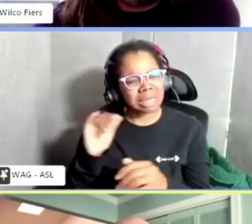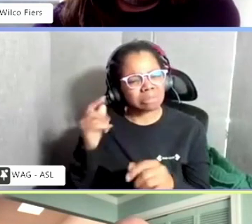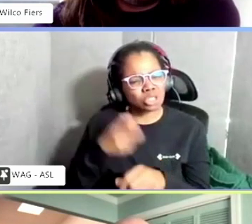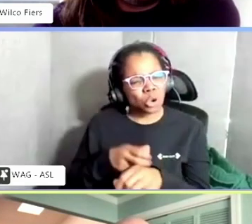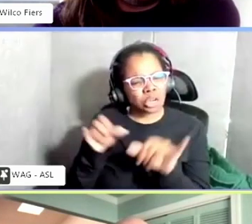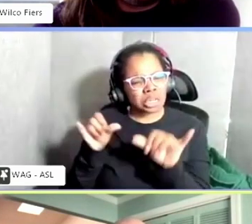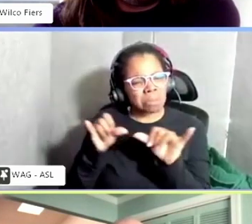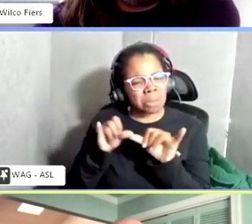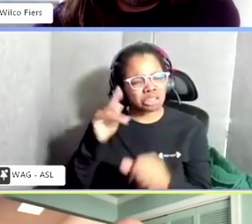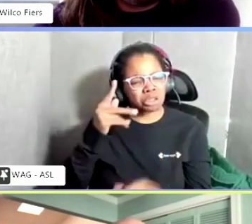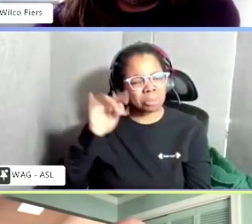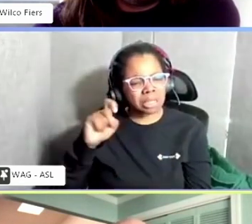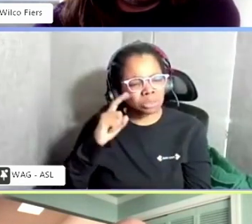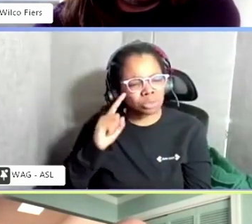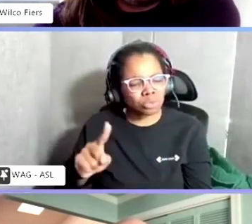mobile.